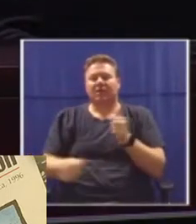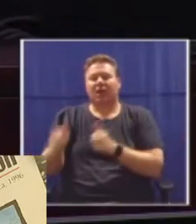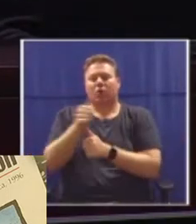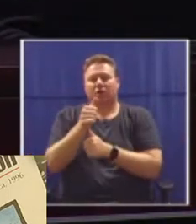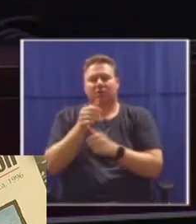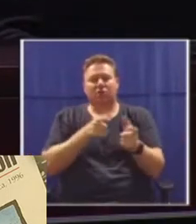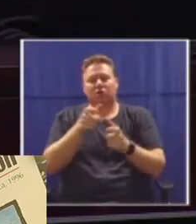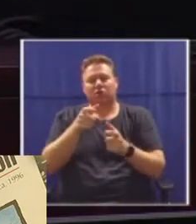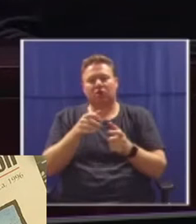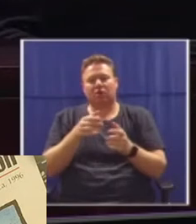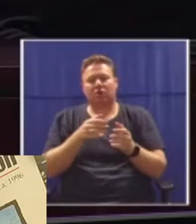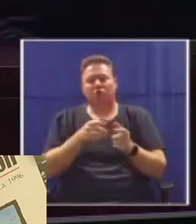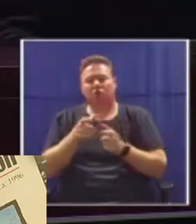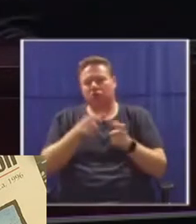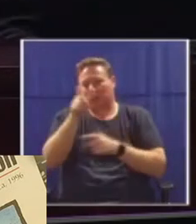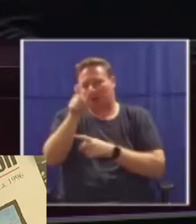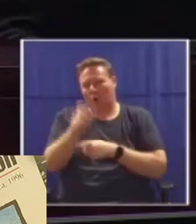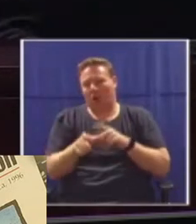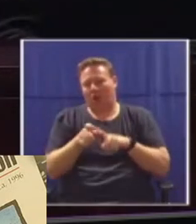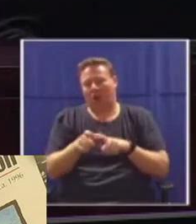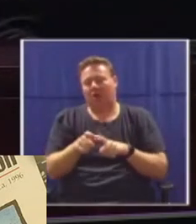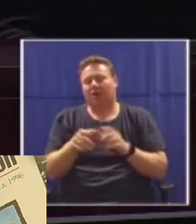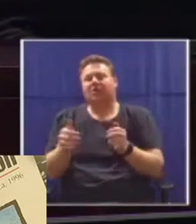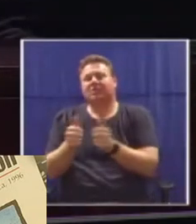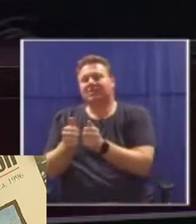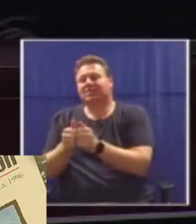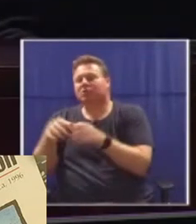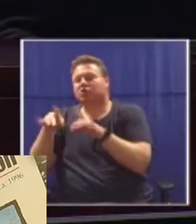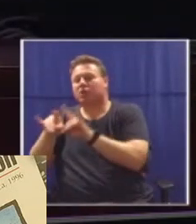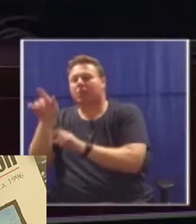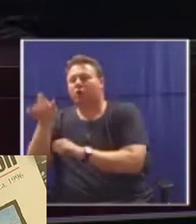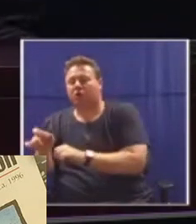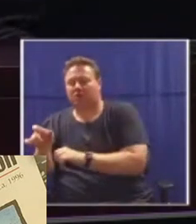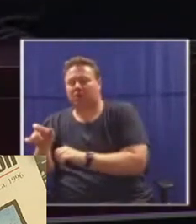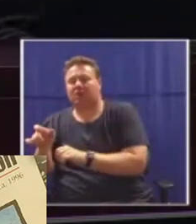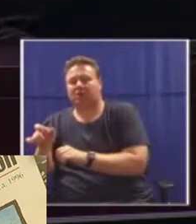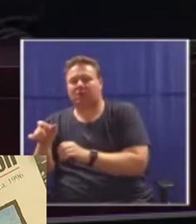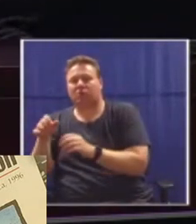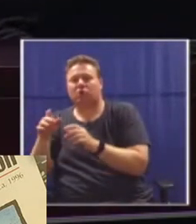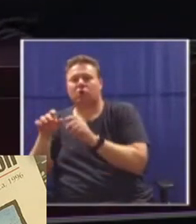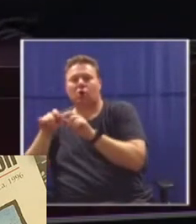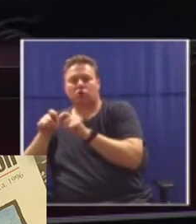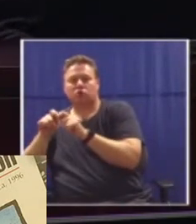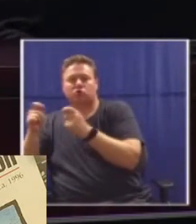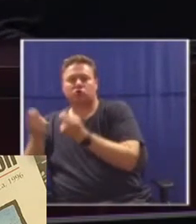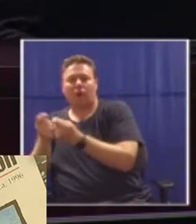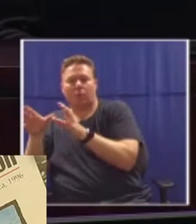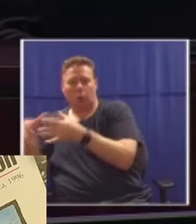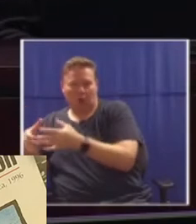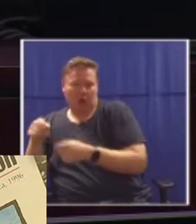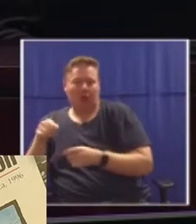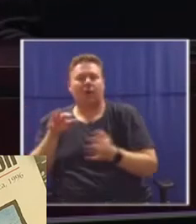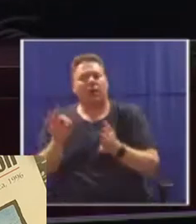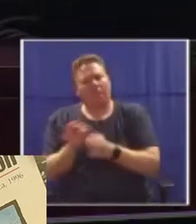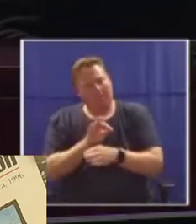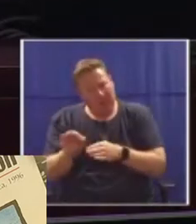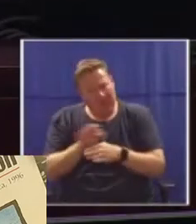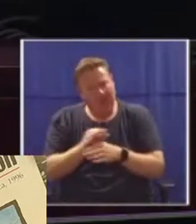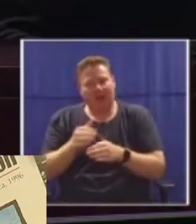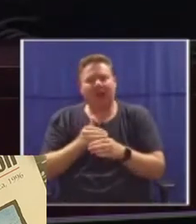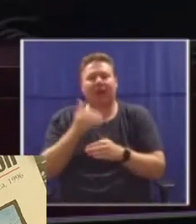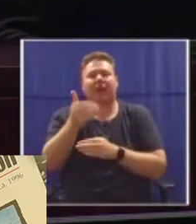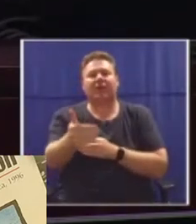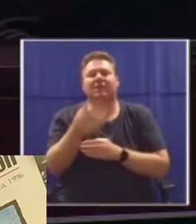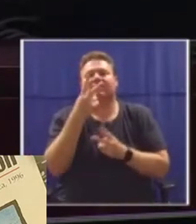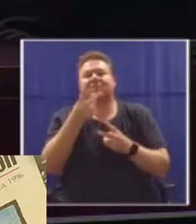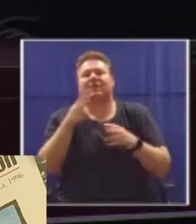in consultation with the chairperson of the tribunal, should be allowed to plan ahead and determine the number of